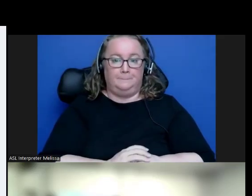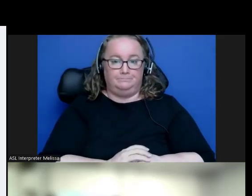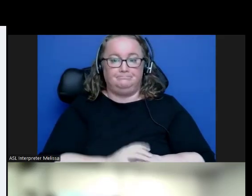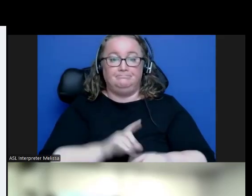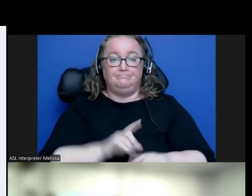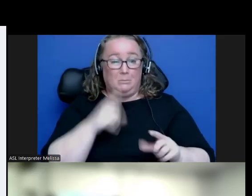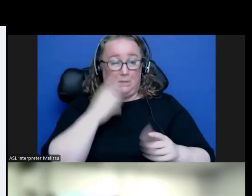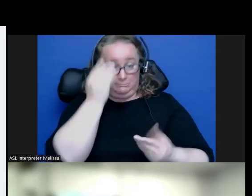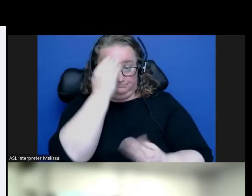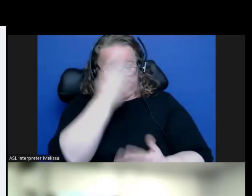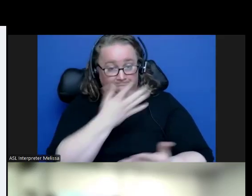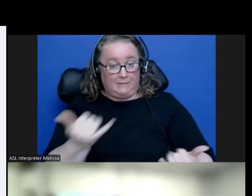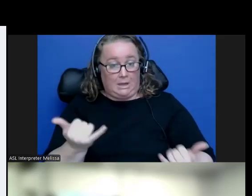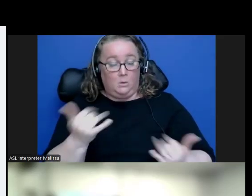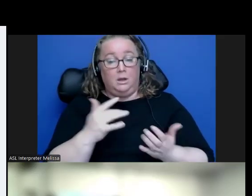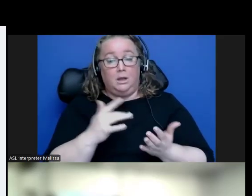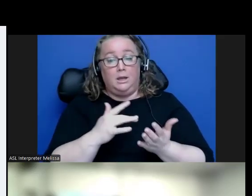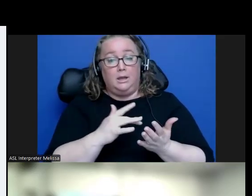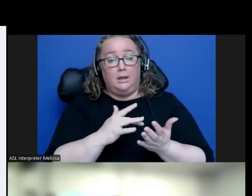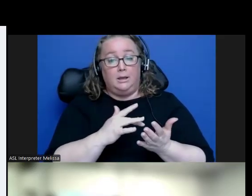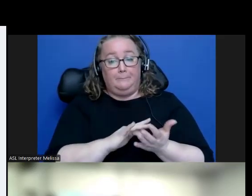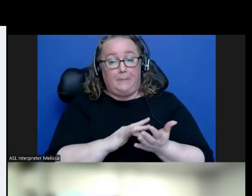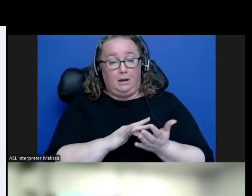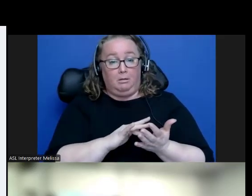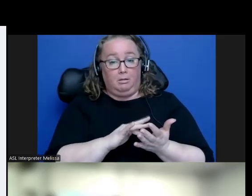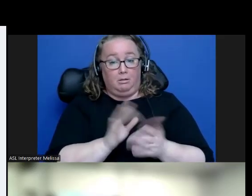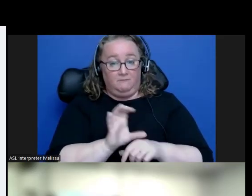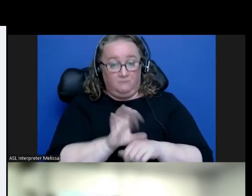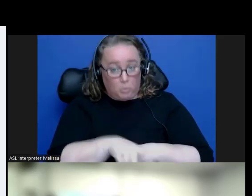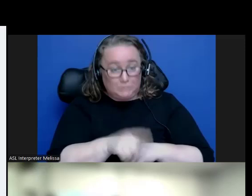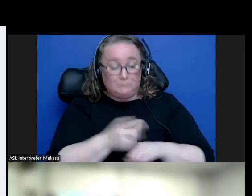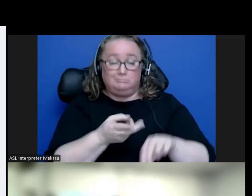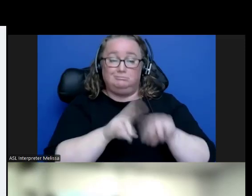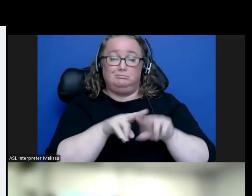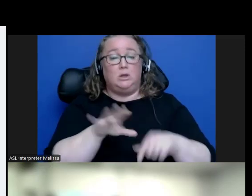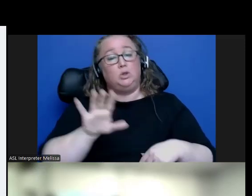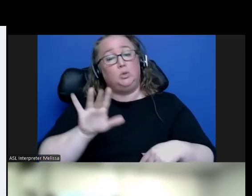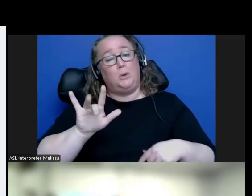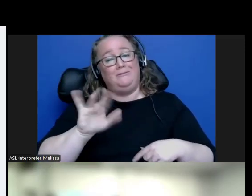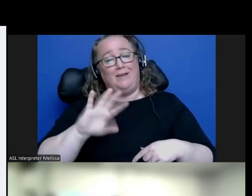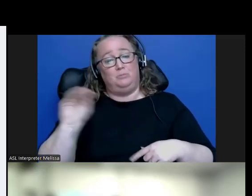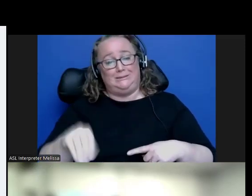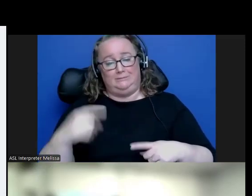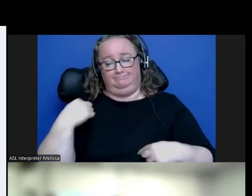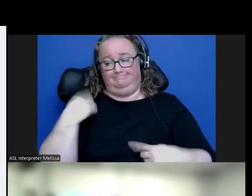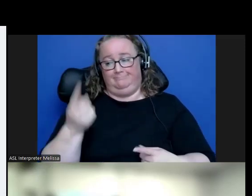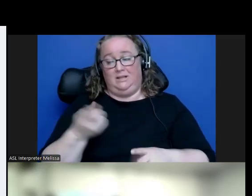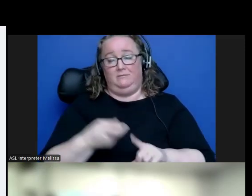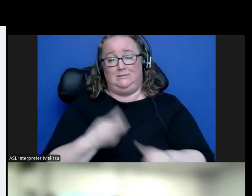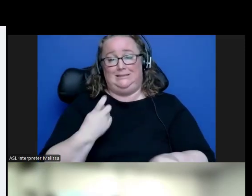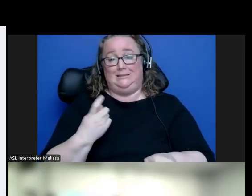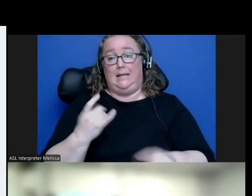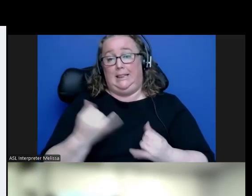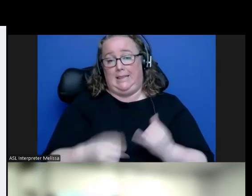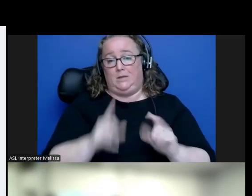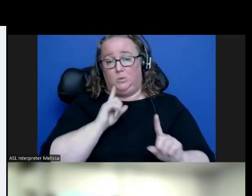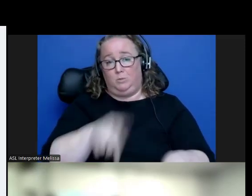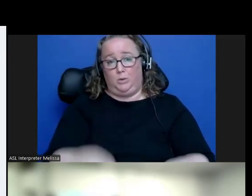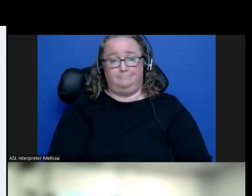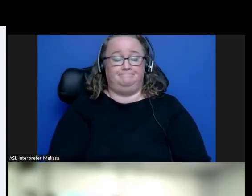out now that medication restraint administrations went up by 25% from our last reporting period.